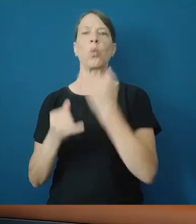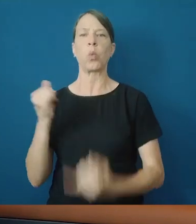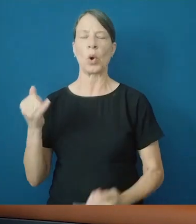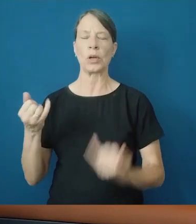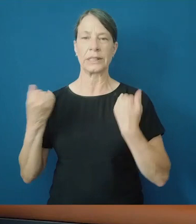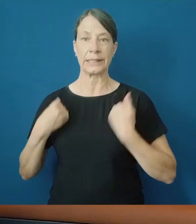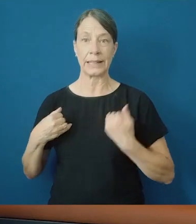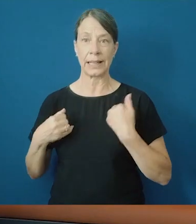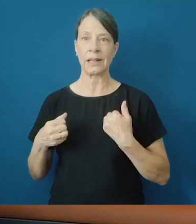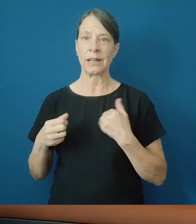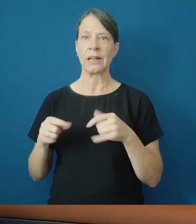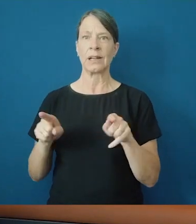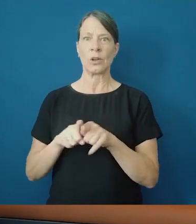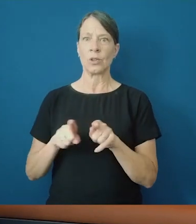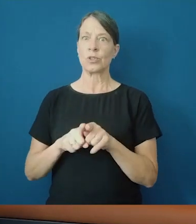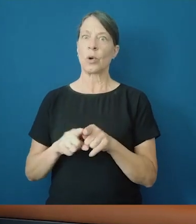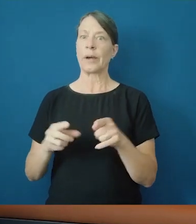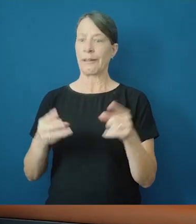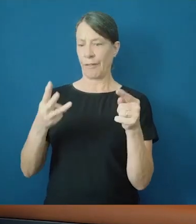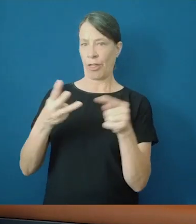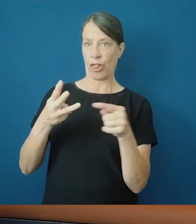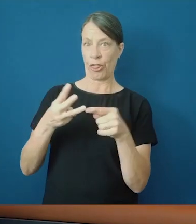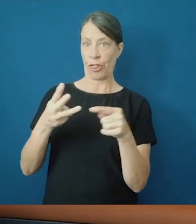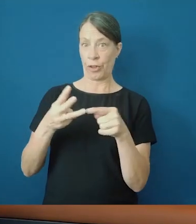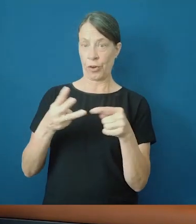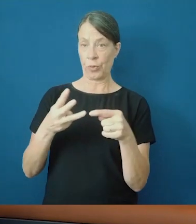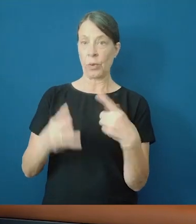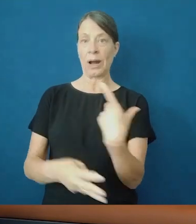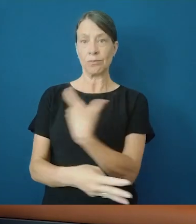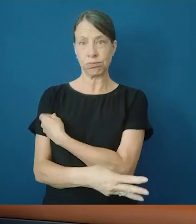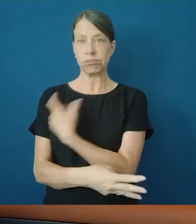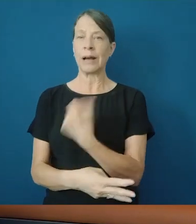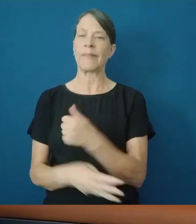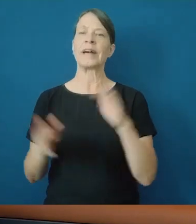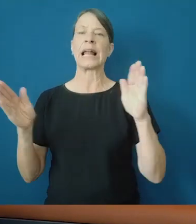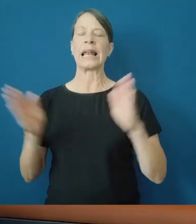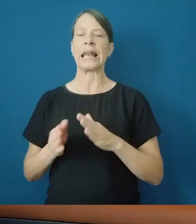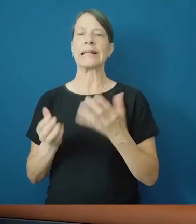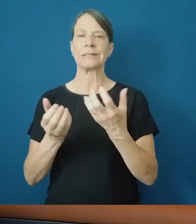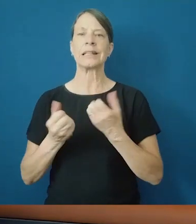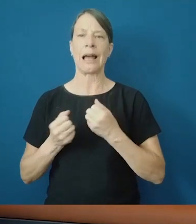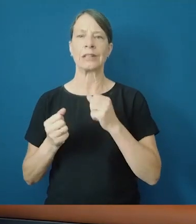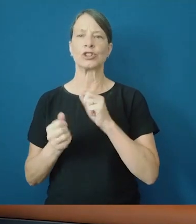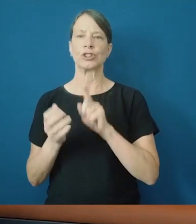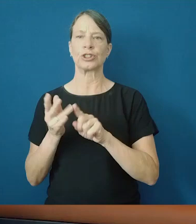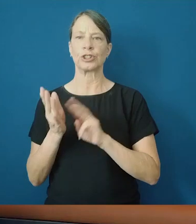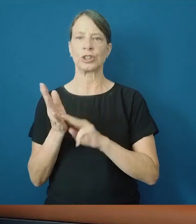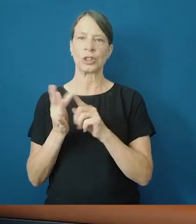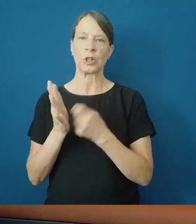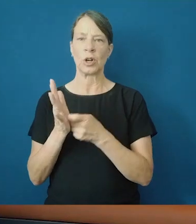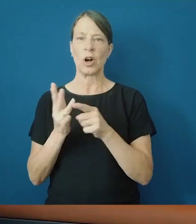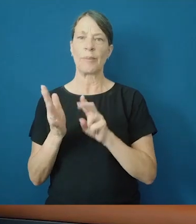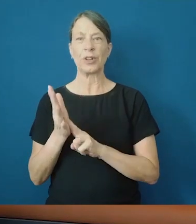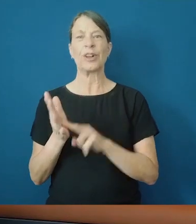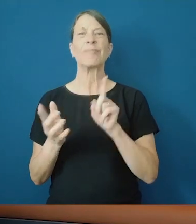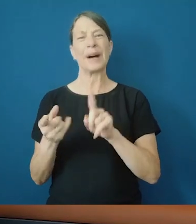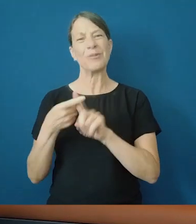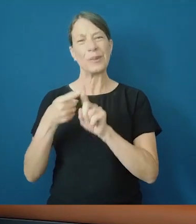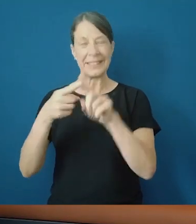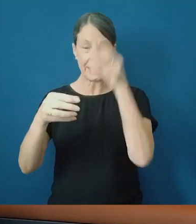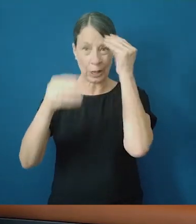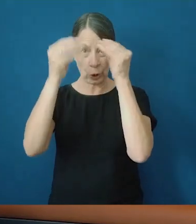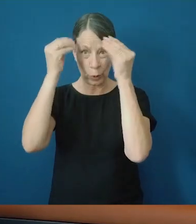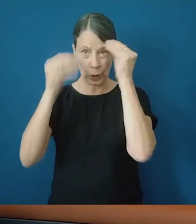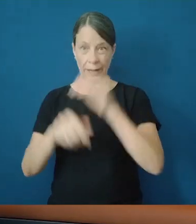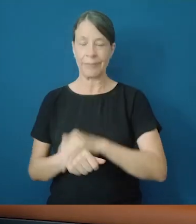this and boosted people seem to have a lower chance to be infected with it in the first place. But there's still a lot we're learning. As it